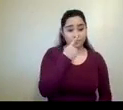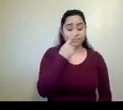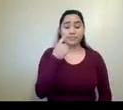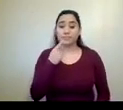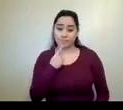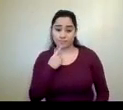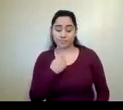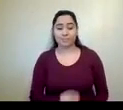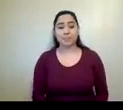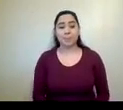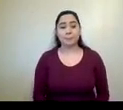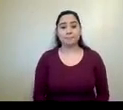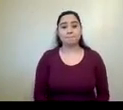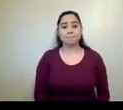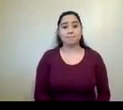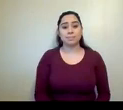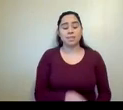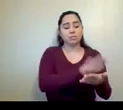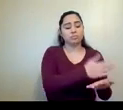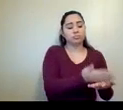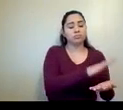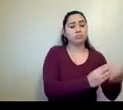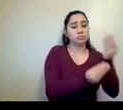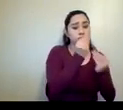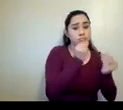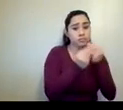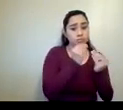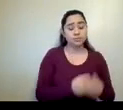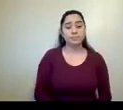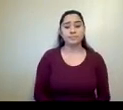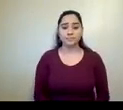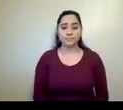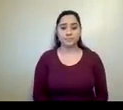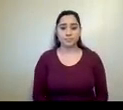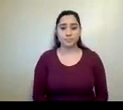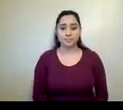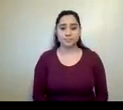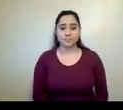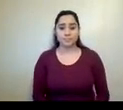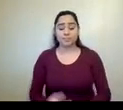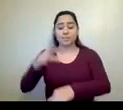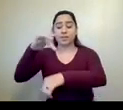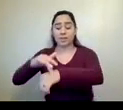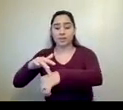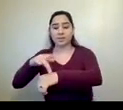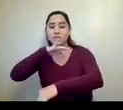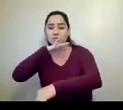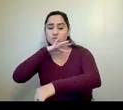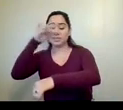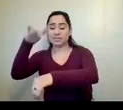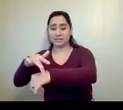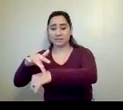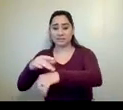hands, prepare or eat food and drinks with unwashed hands, touch a contaminated surface or